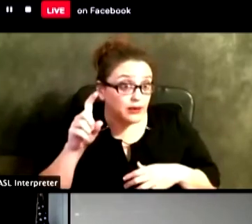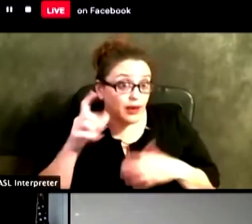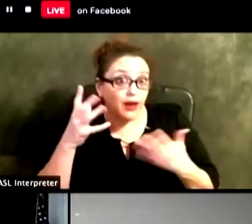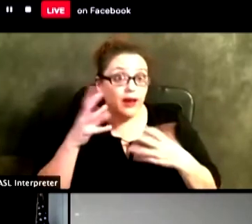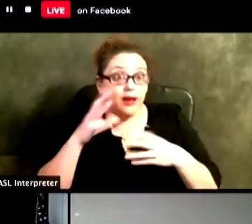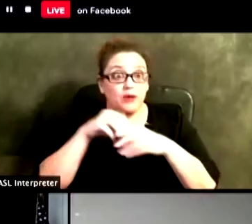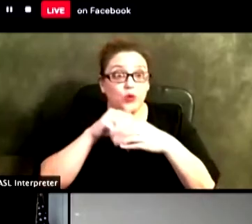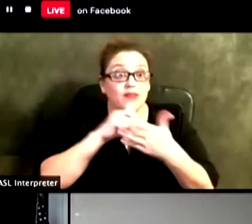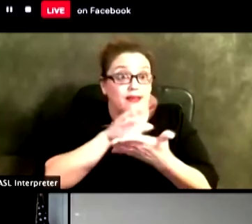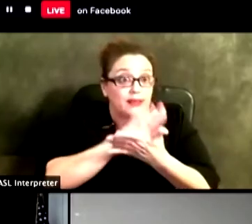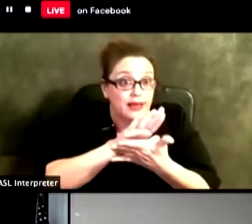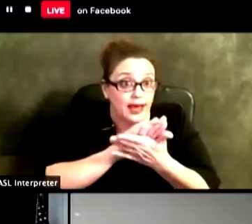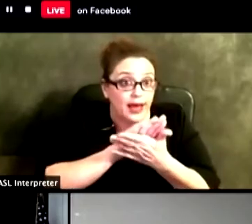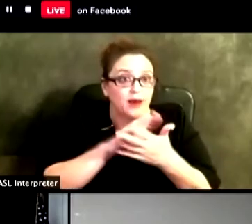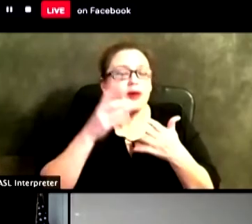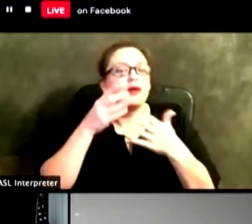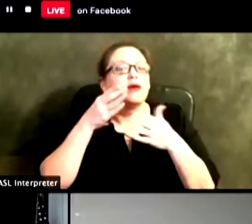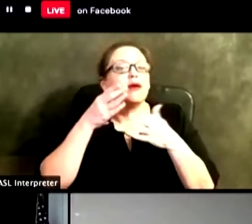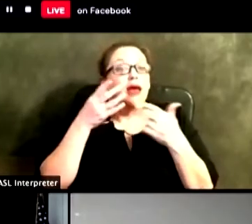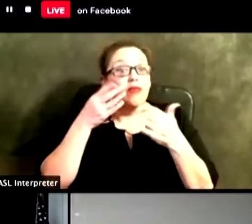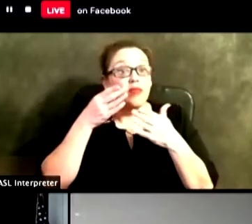academy? And once they leave there,